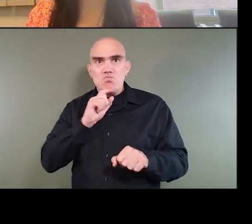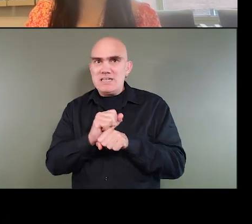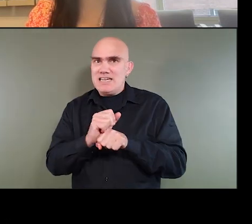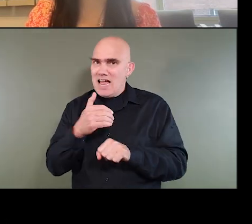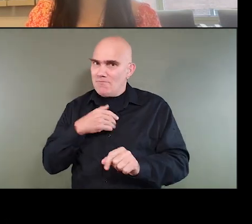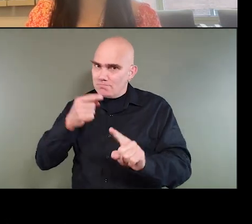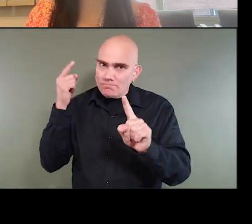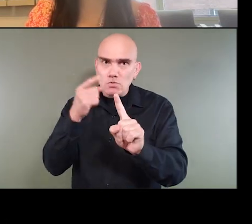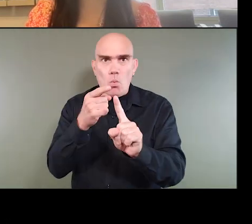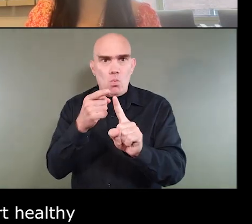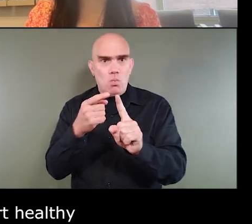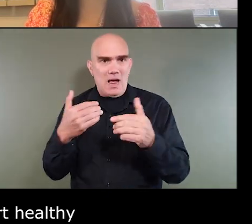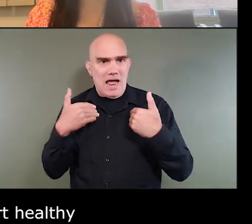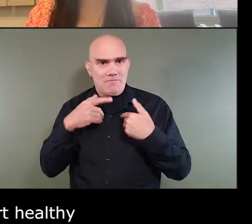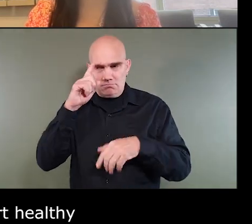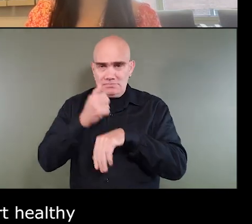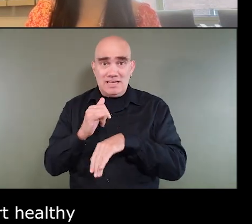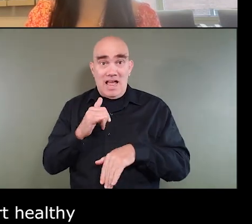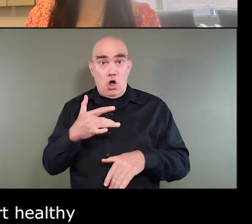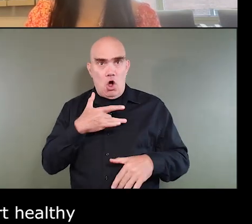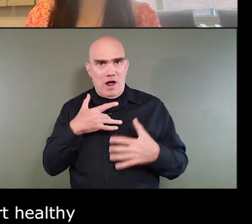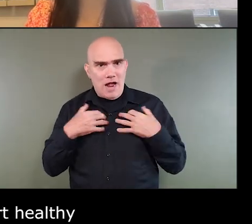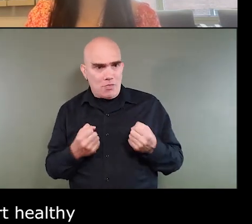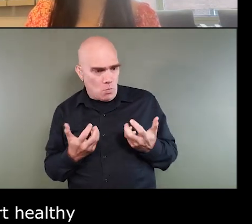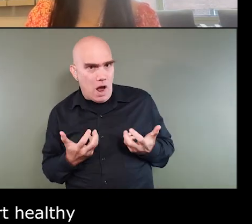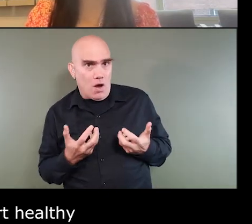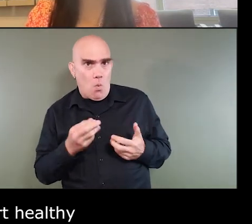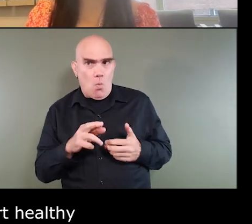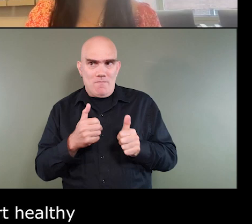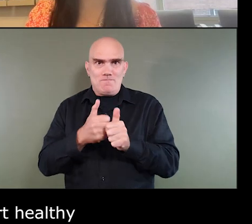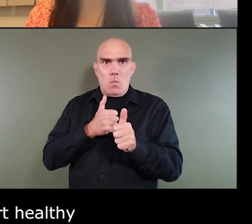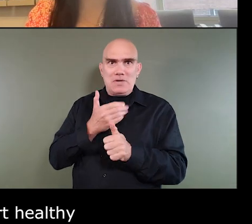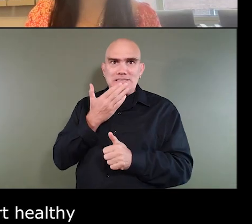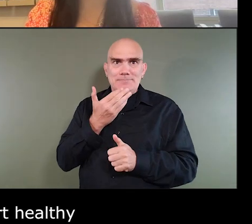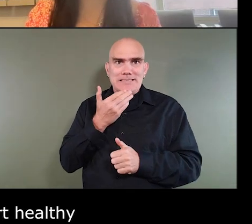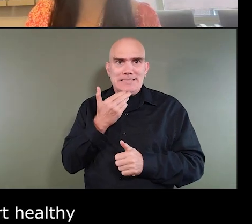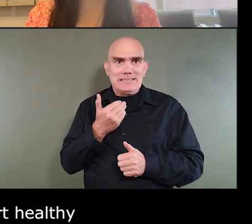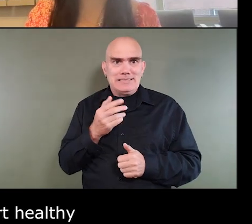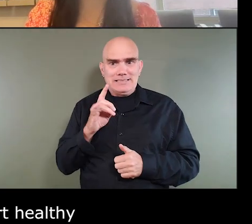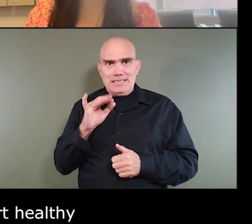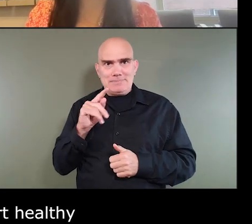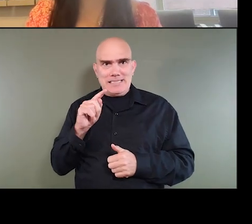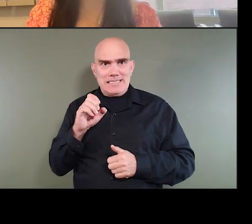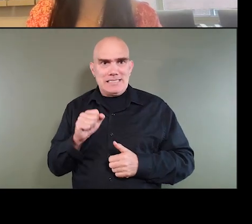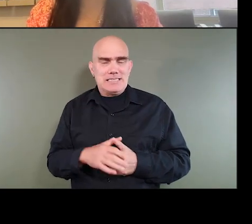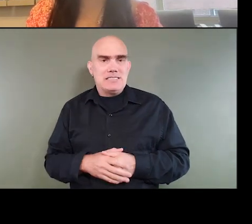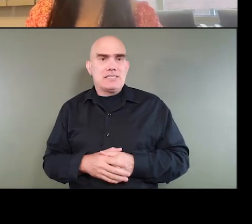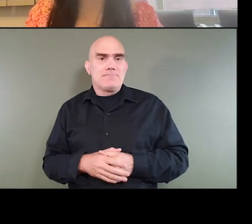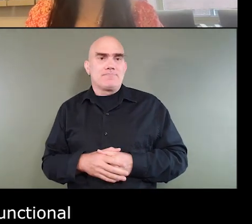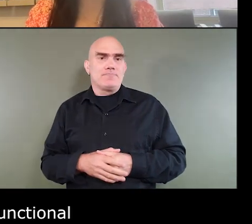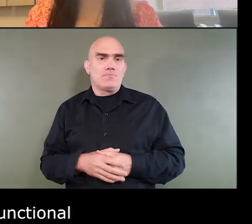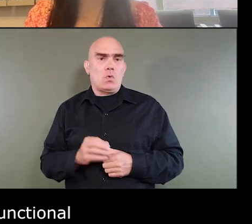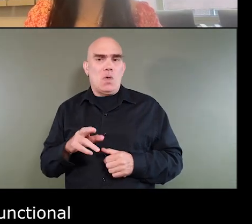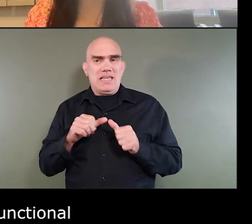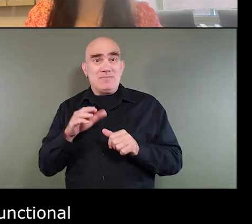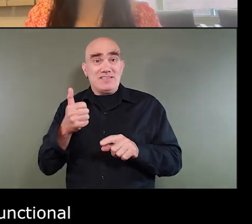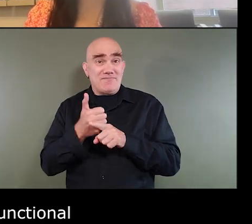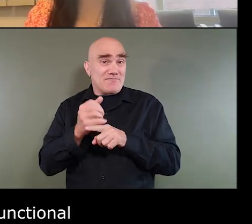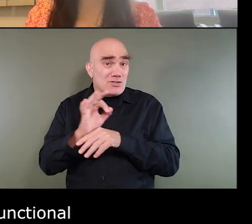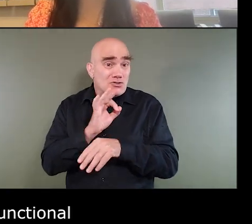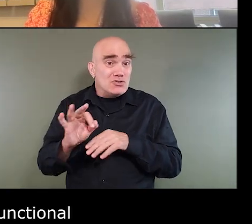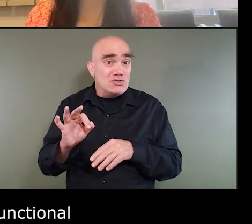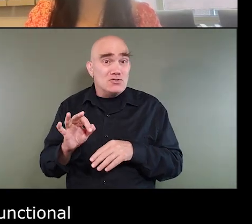really have particular goals, like keeping their heart healthy or avoiding diabetes or keeping